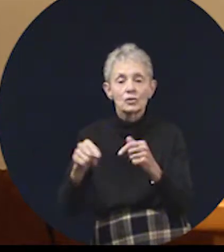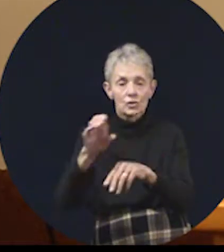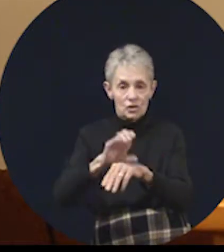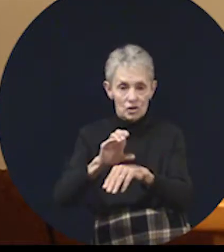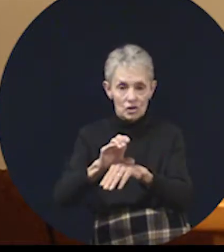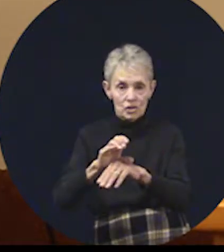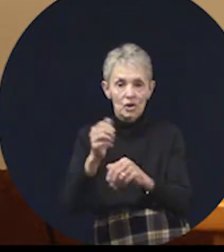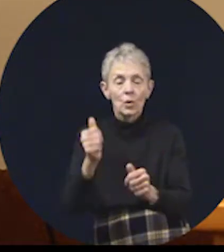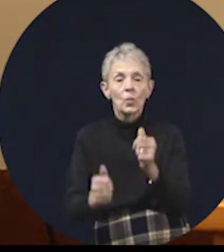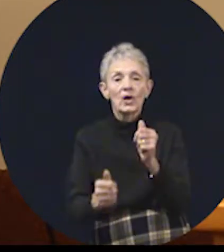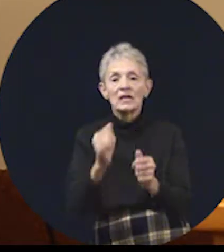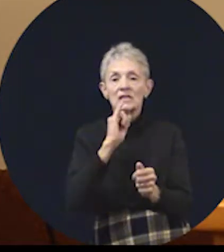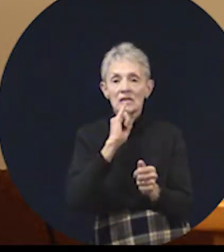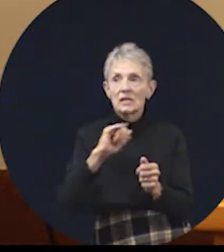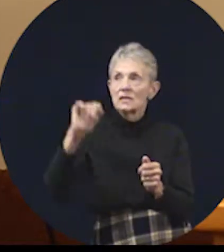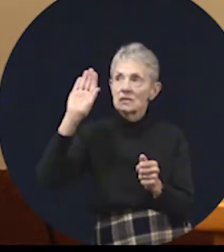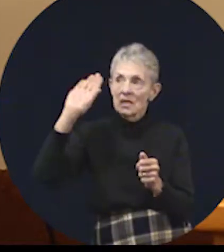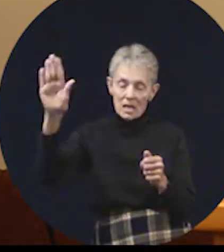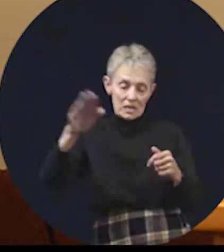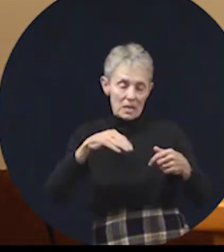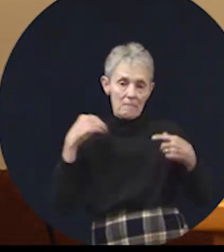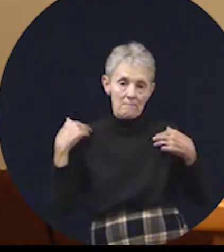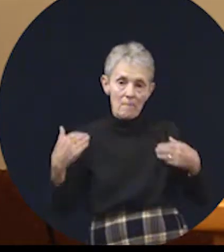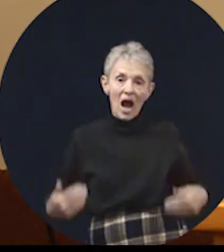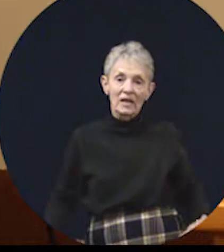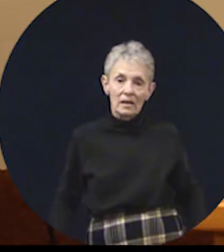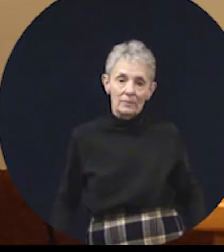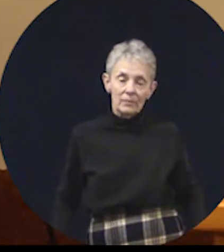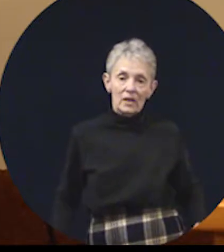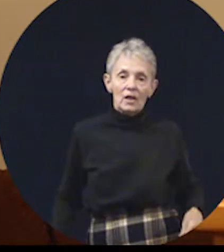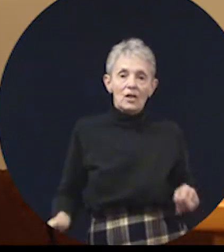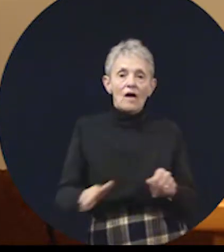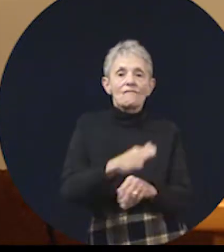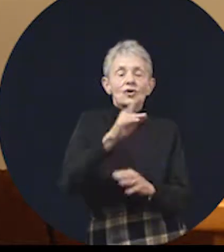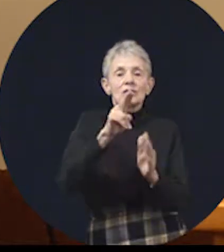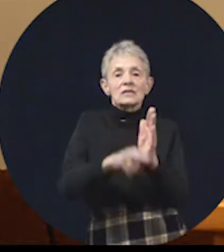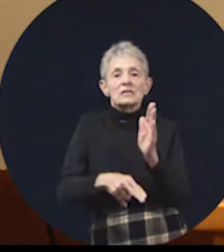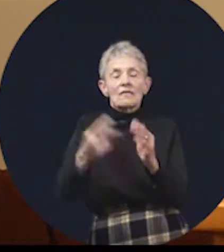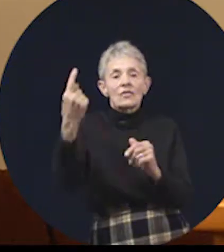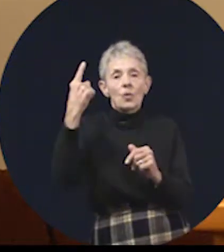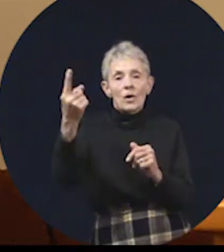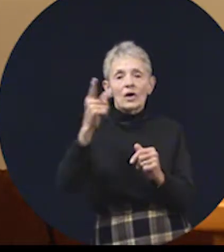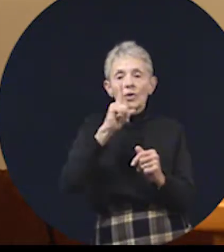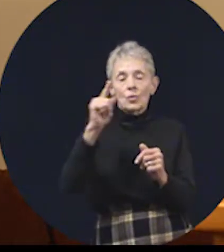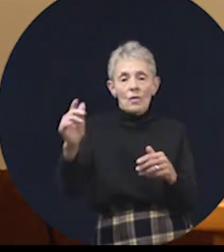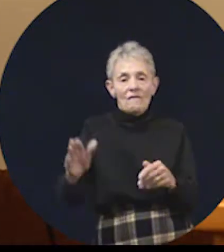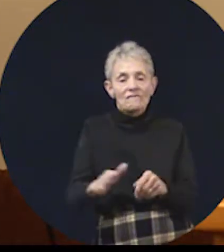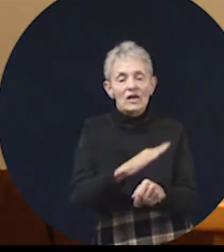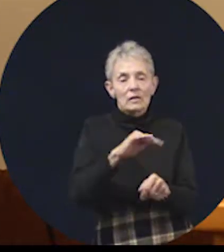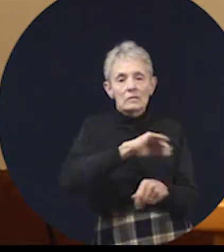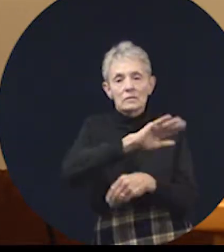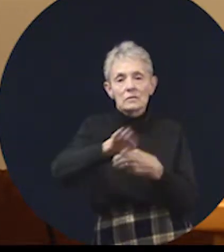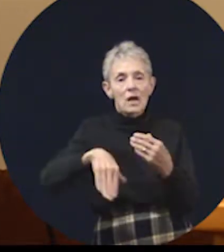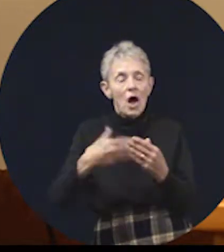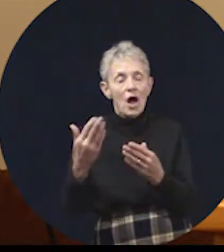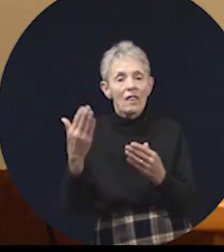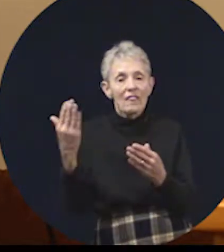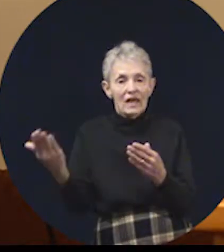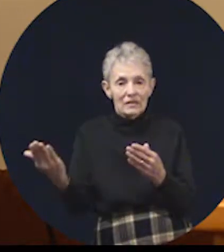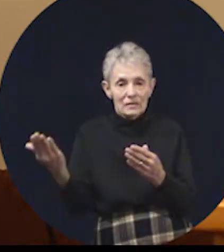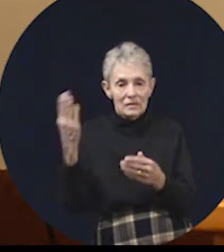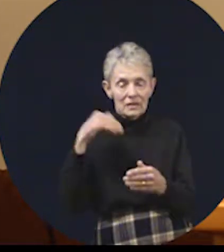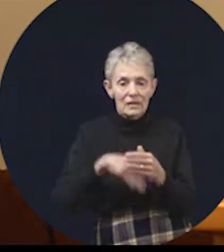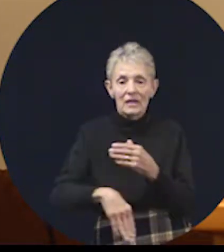which is His body, the fullness of the one who fills all things